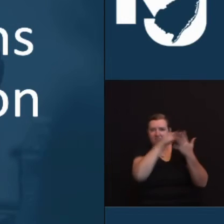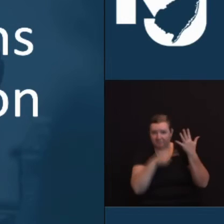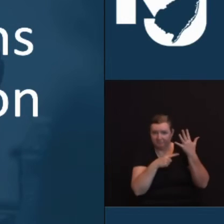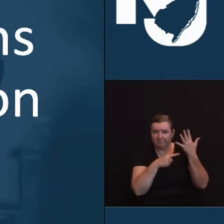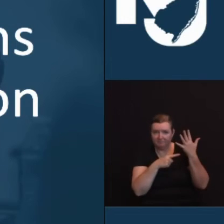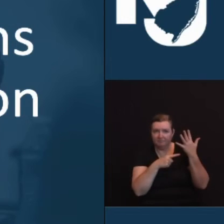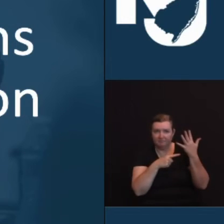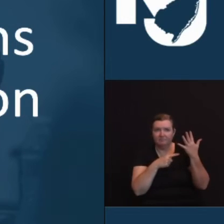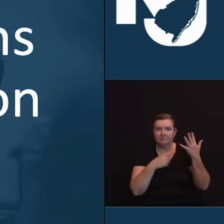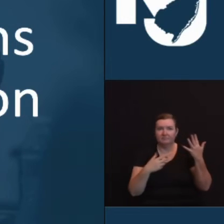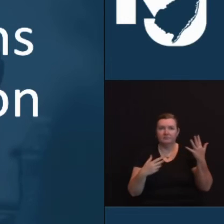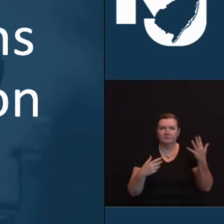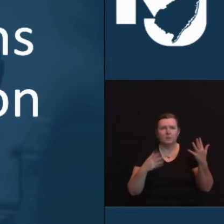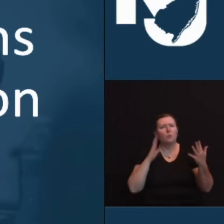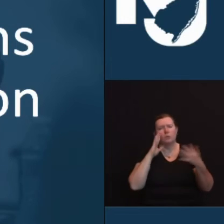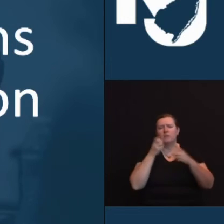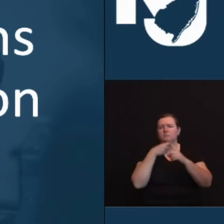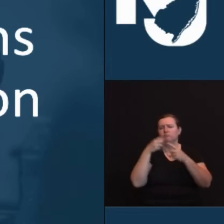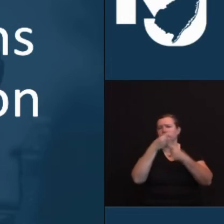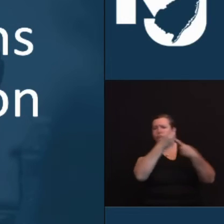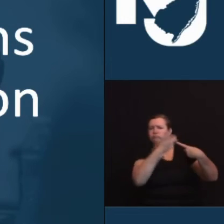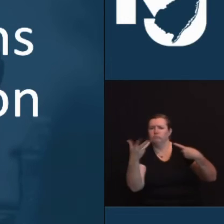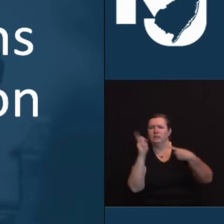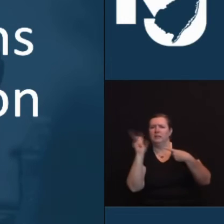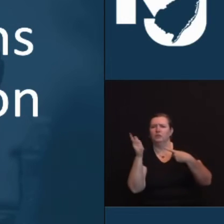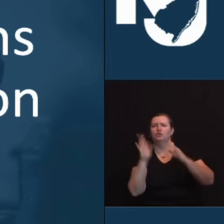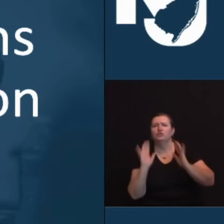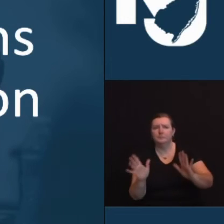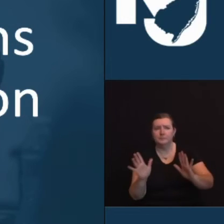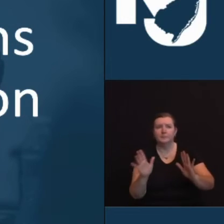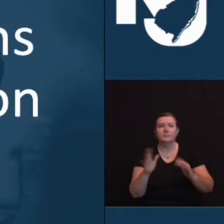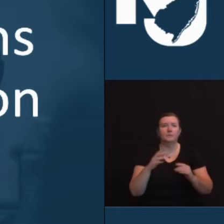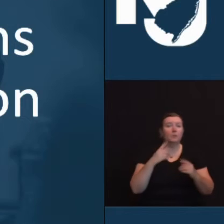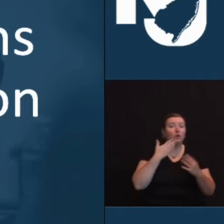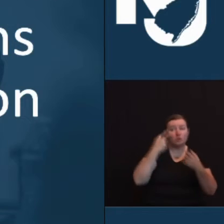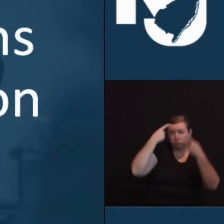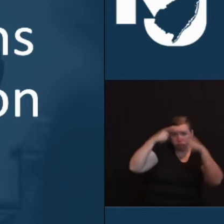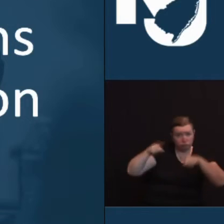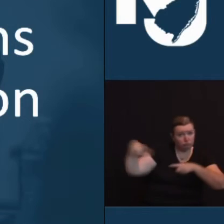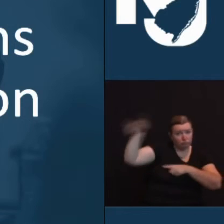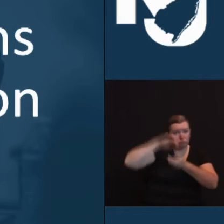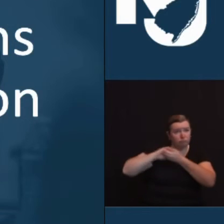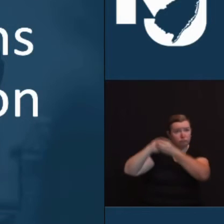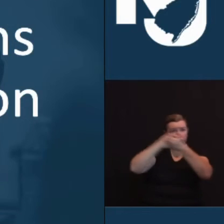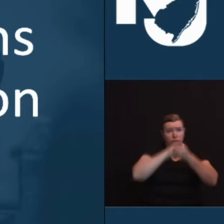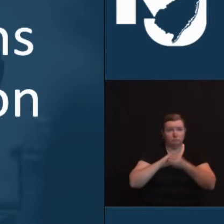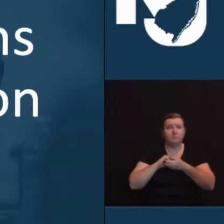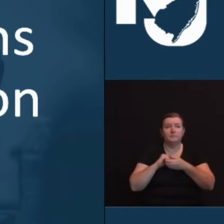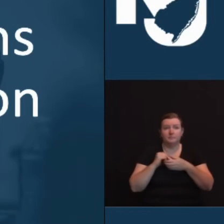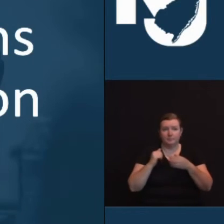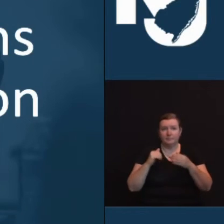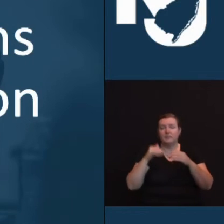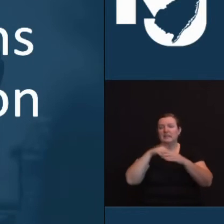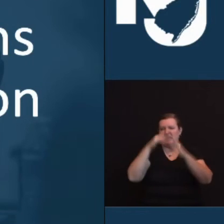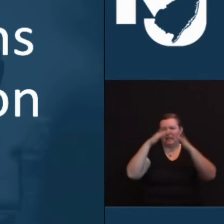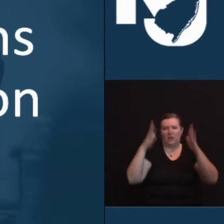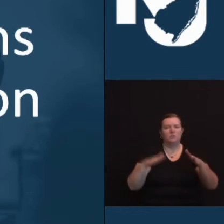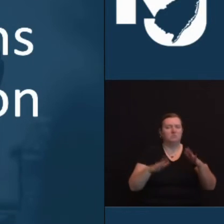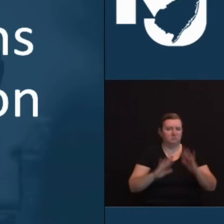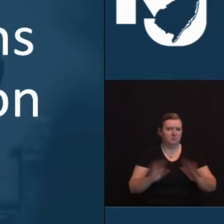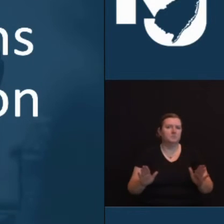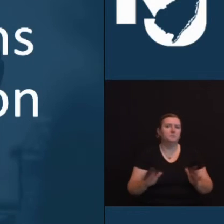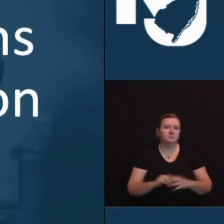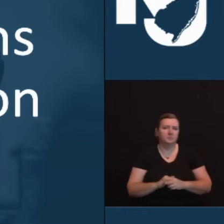good, one of many of the good exchanges we've had over the past 8 or 9 months. So what we're doing today, we know